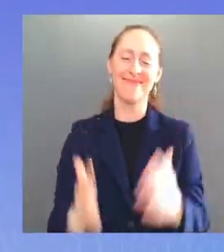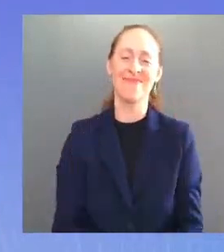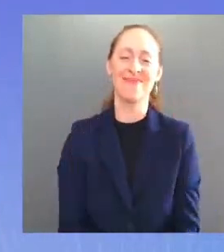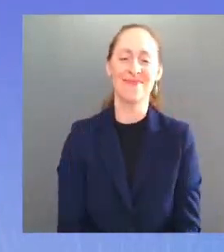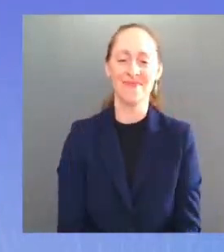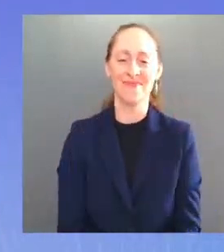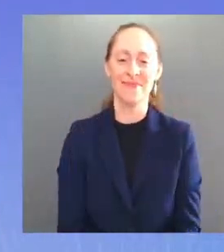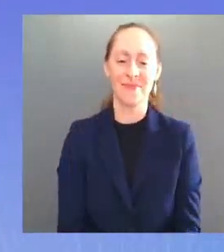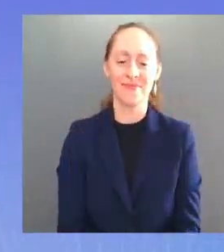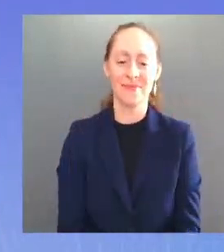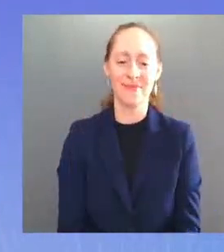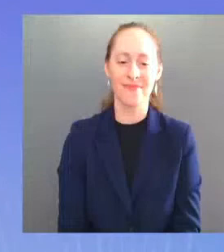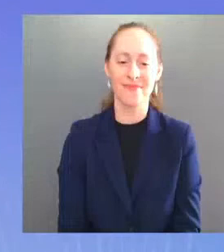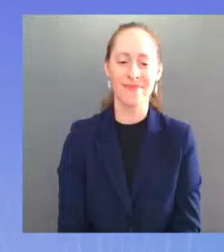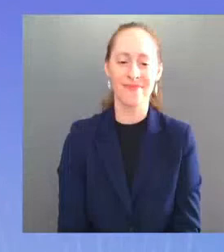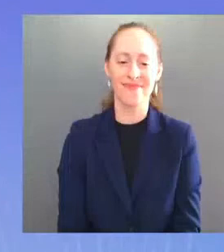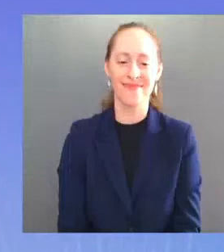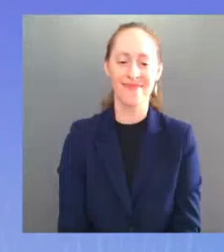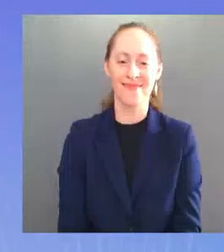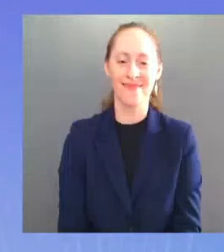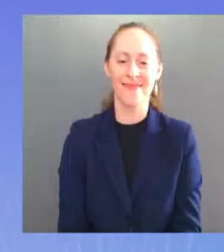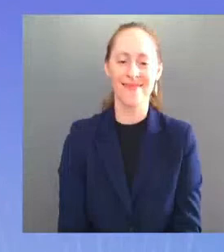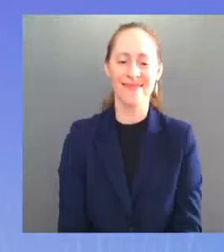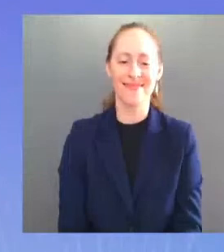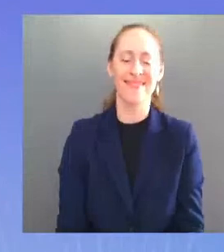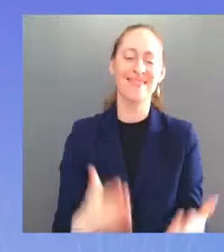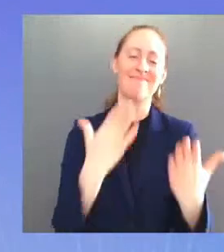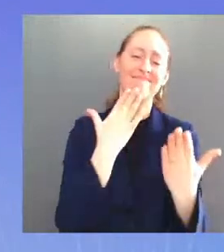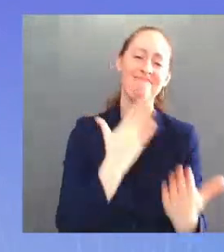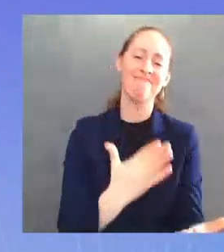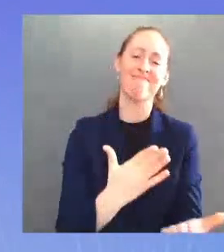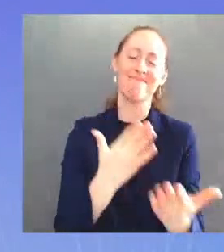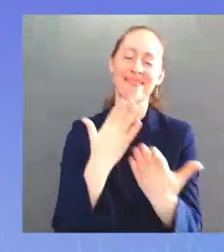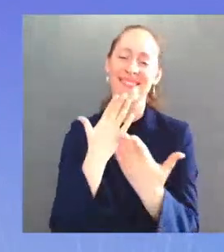Thank you. Thank you all.